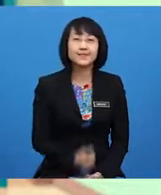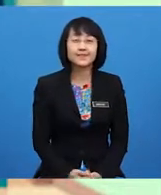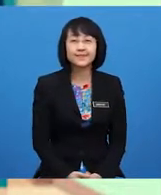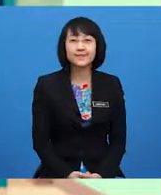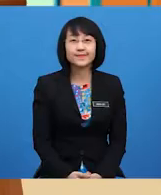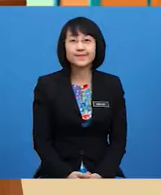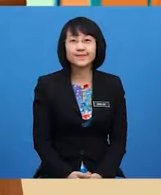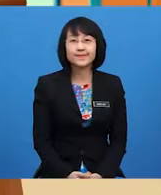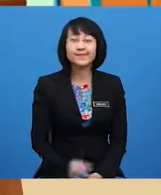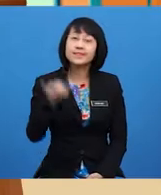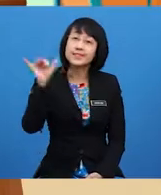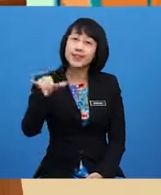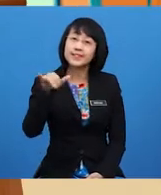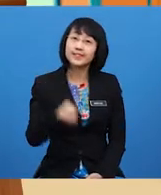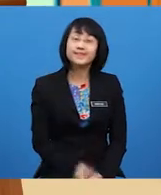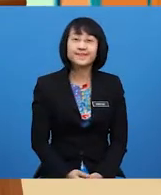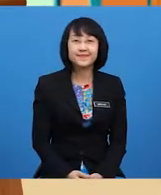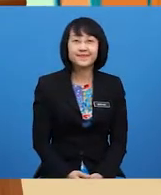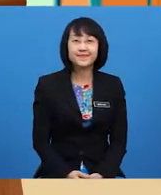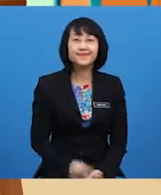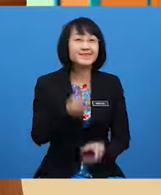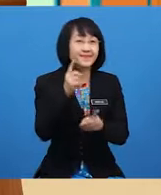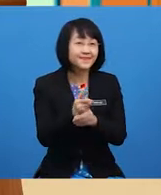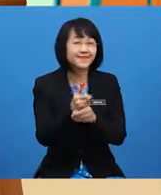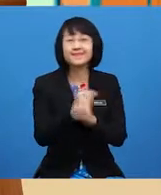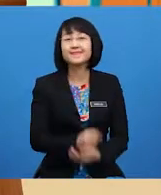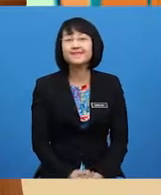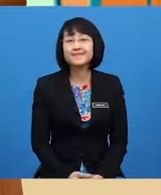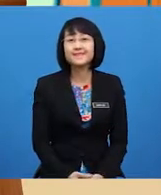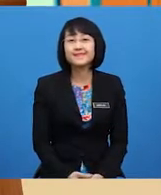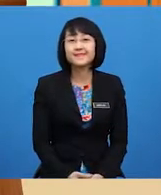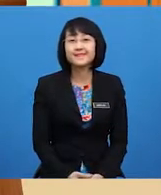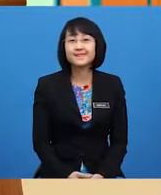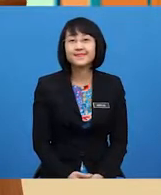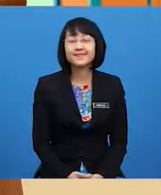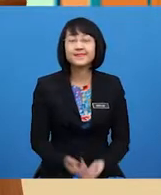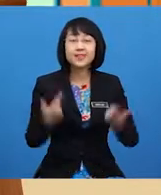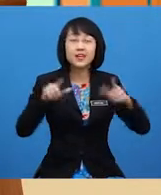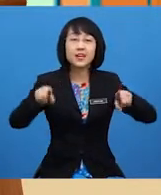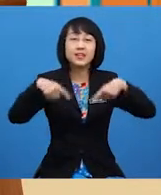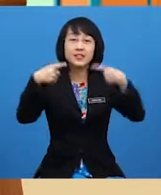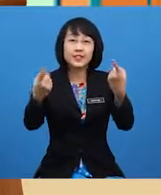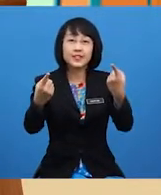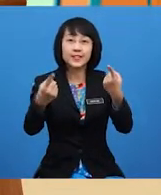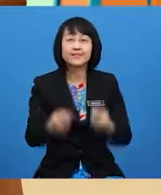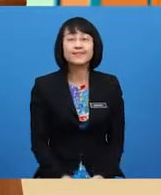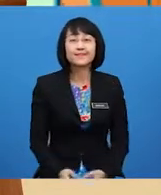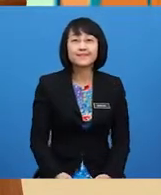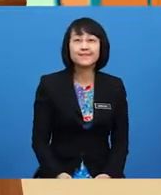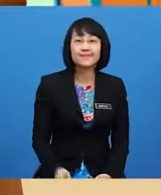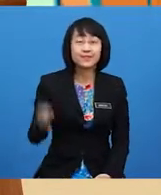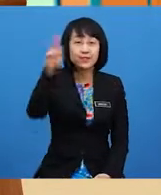False. Yes, exactly like Yolo, okay? Now, let's go to round